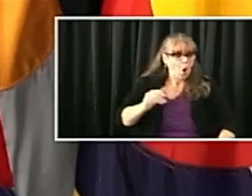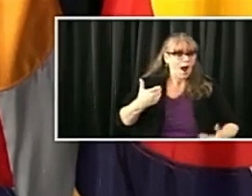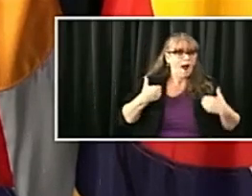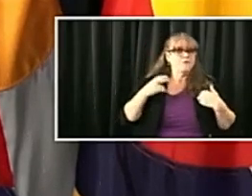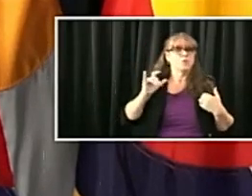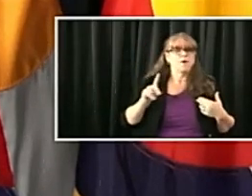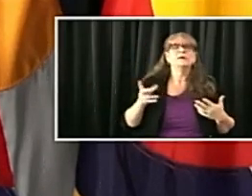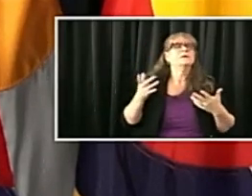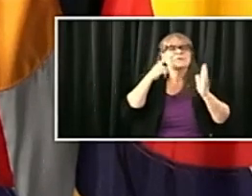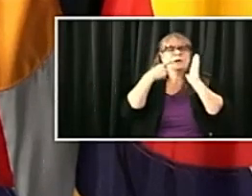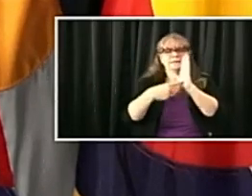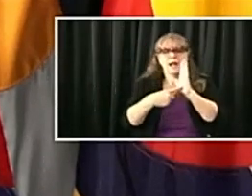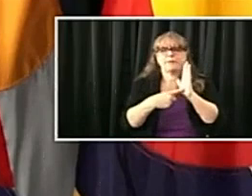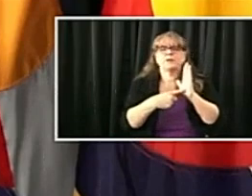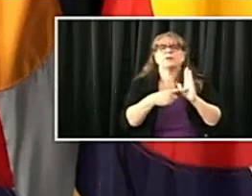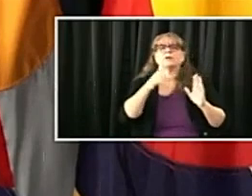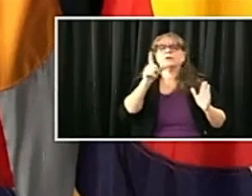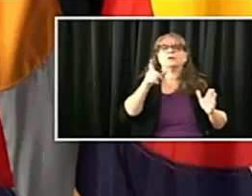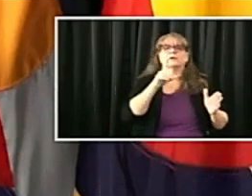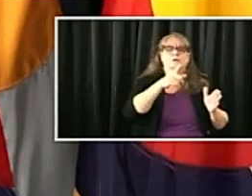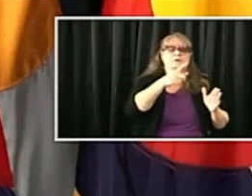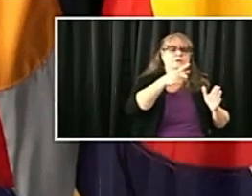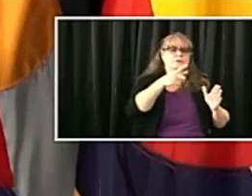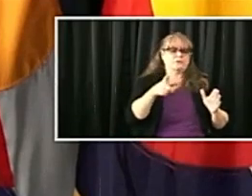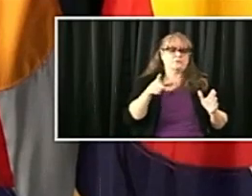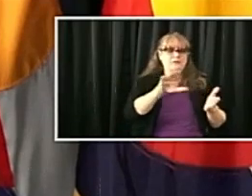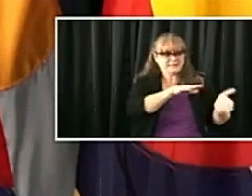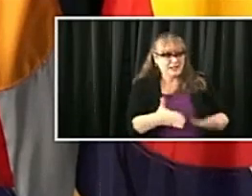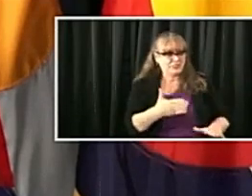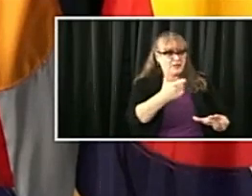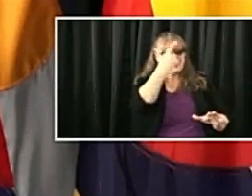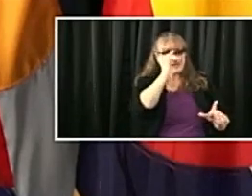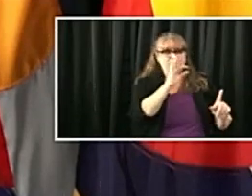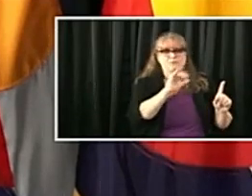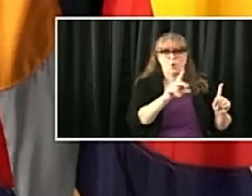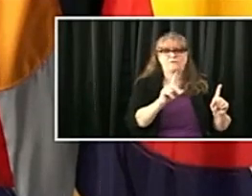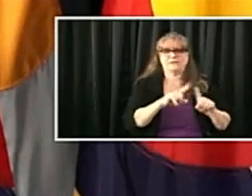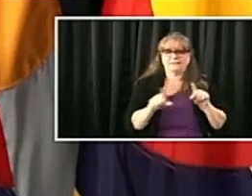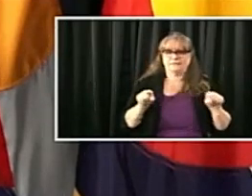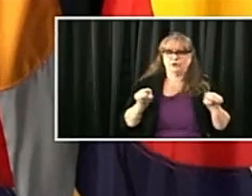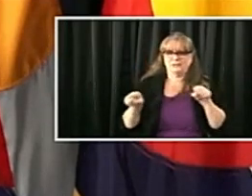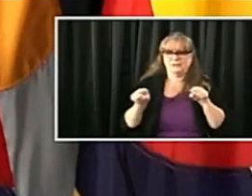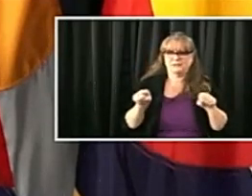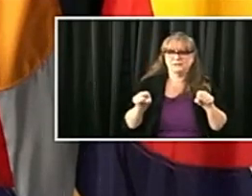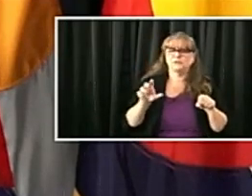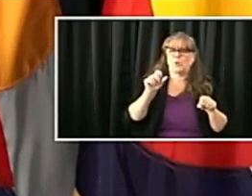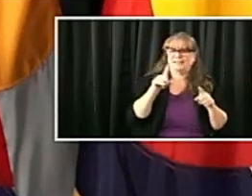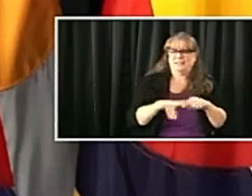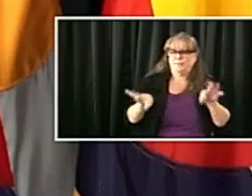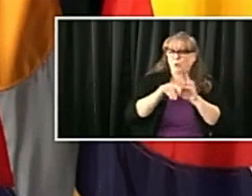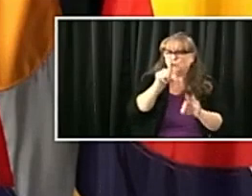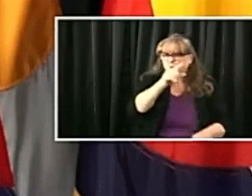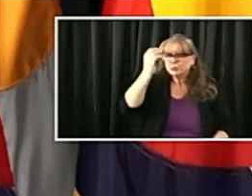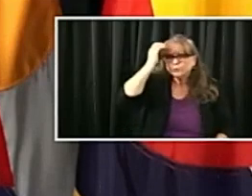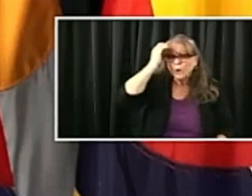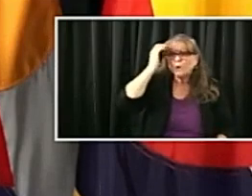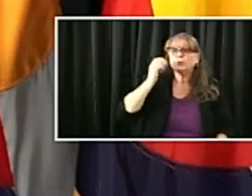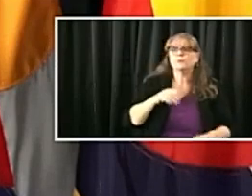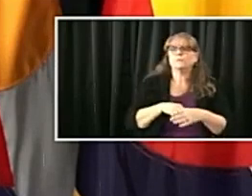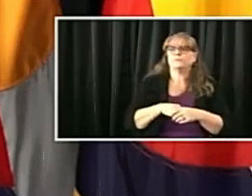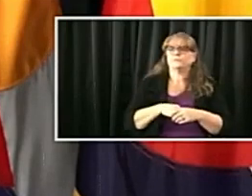many people we've lost due to COVID, just to inspire universal confidence so people know. But obviously it is likely a little bit higher than